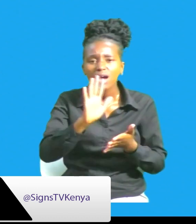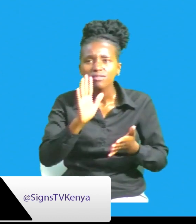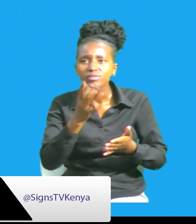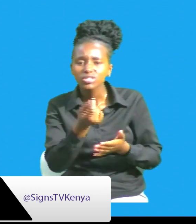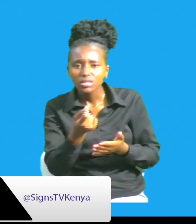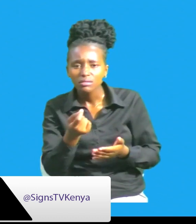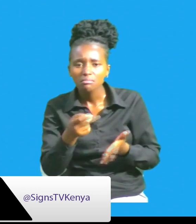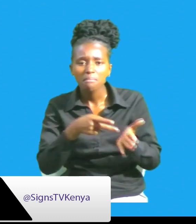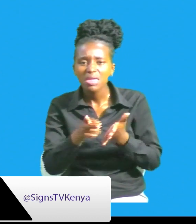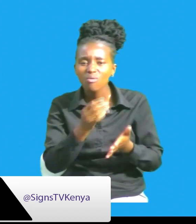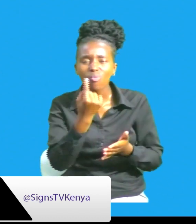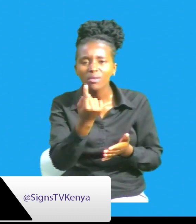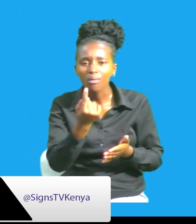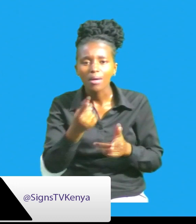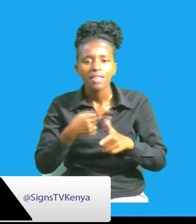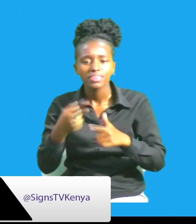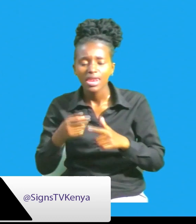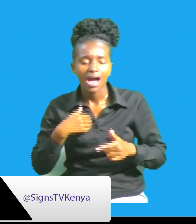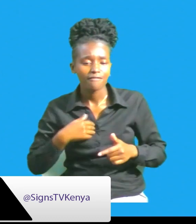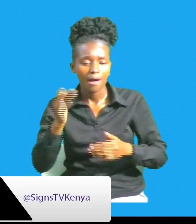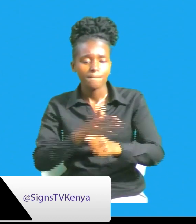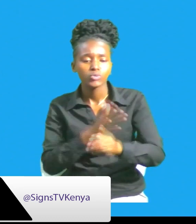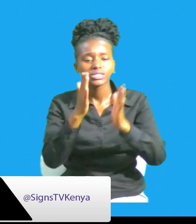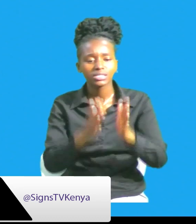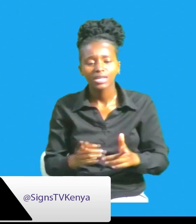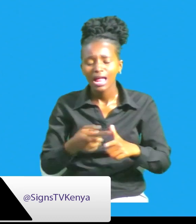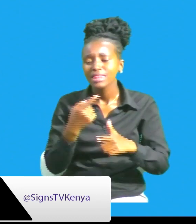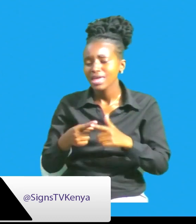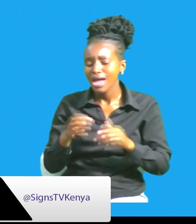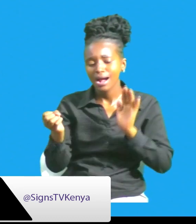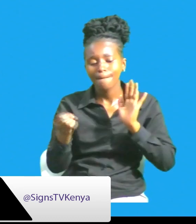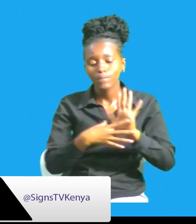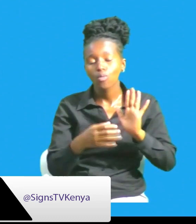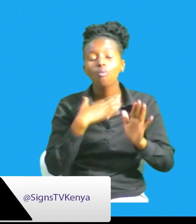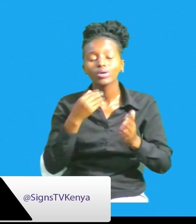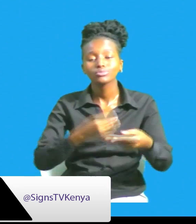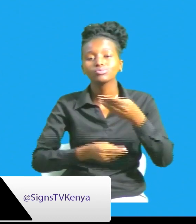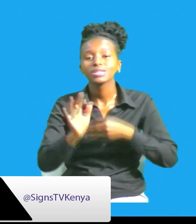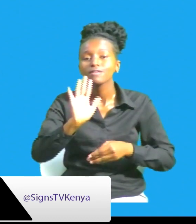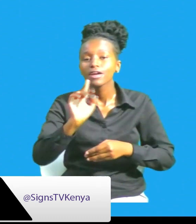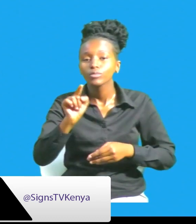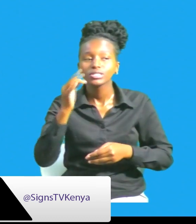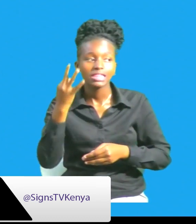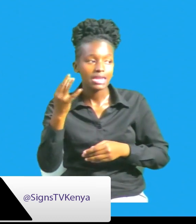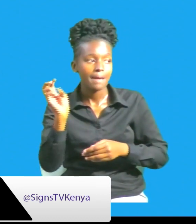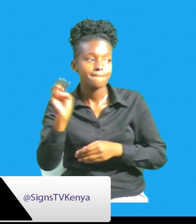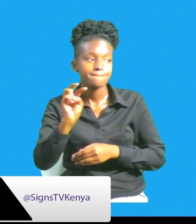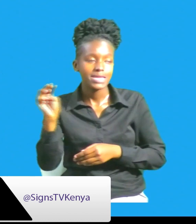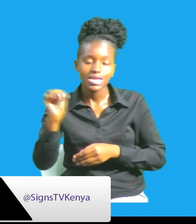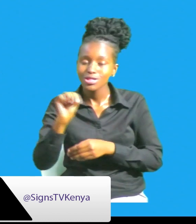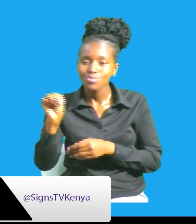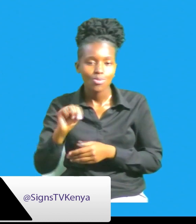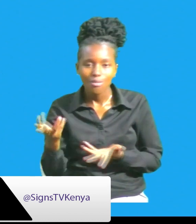gum yenye this artist who was chewing. I remember director unaweza onyesha hiyo picha. It is being sold by one fan